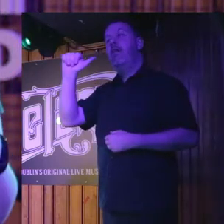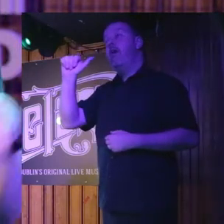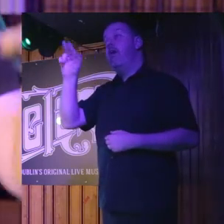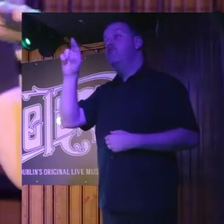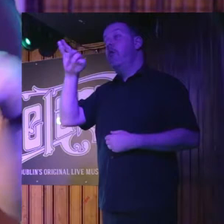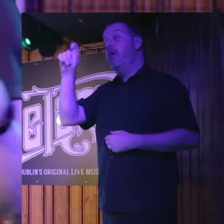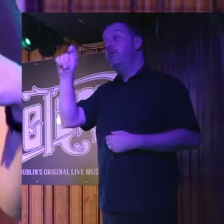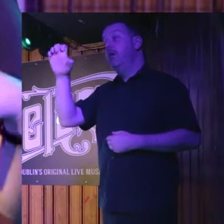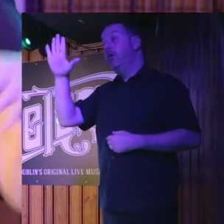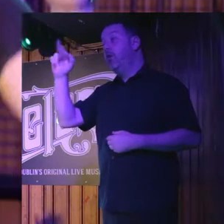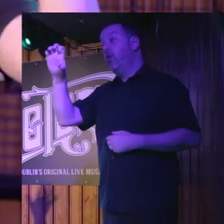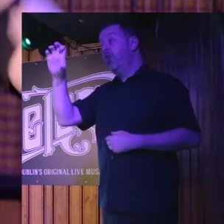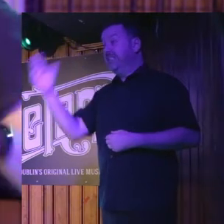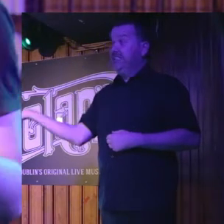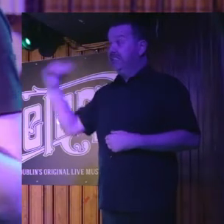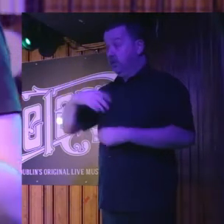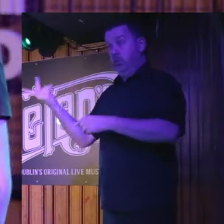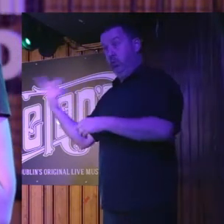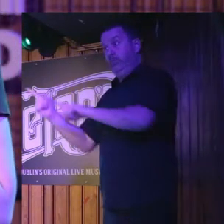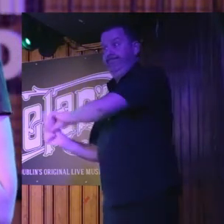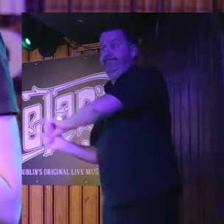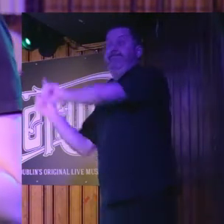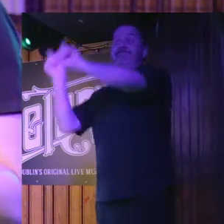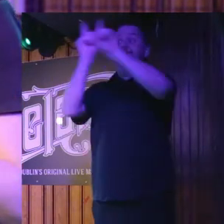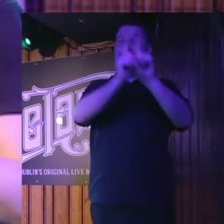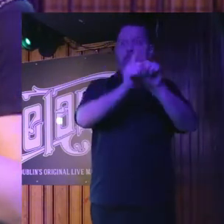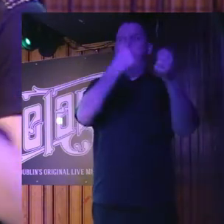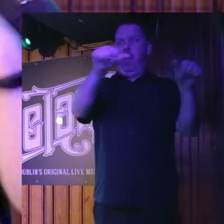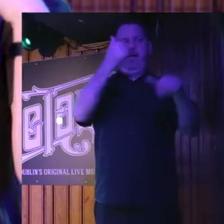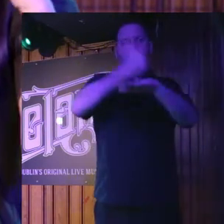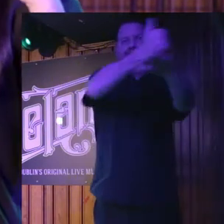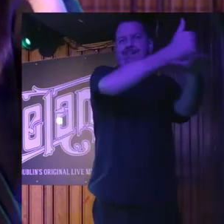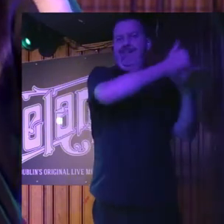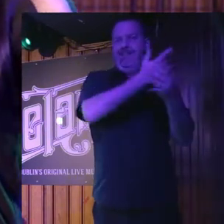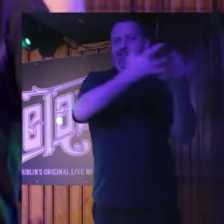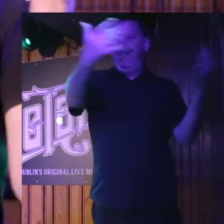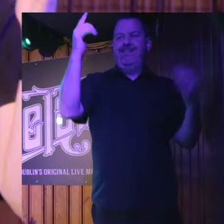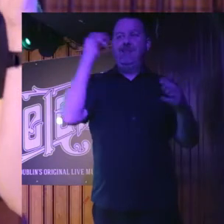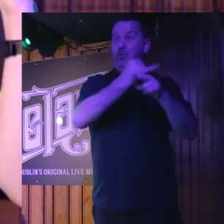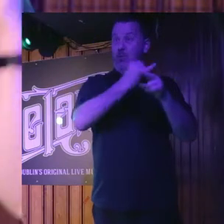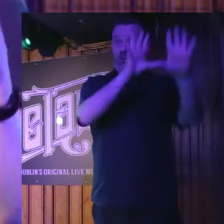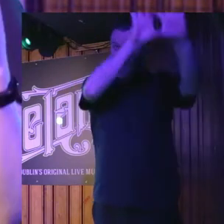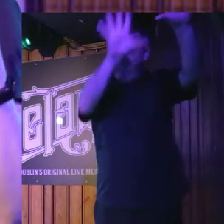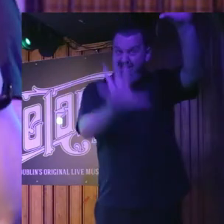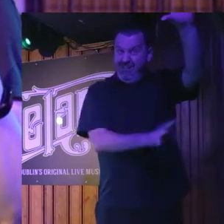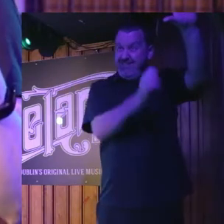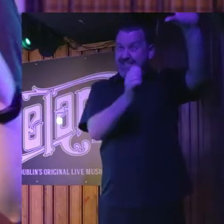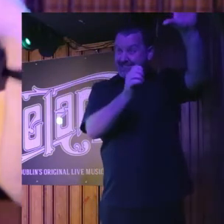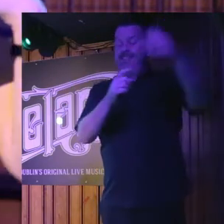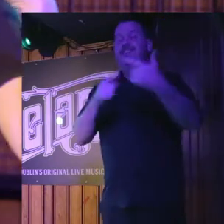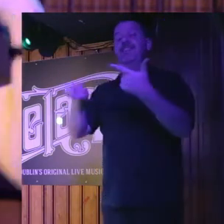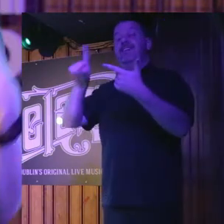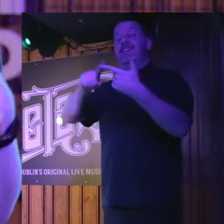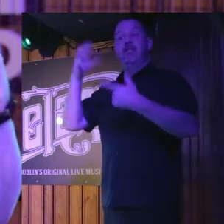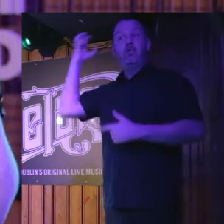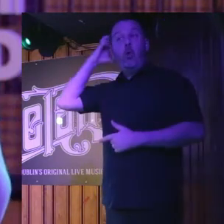over to America. And between the two of them, they set up a host of schools along the East Coast. There was the wonderful William Stokey. So